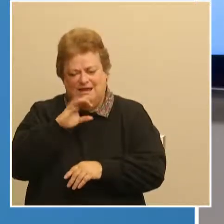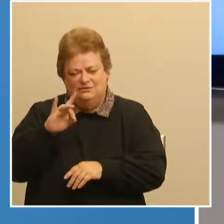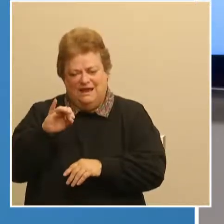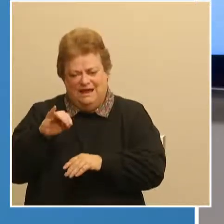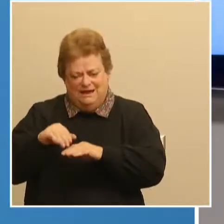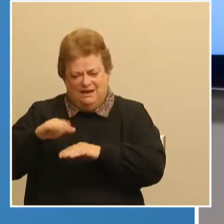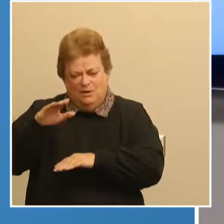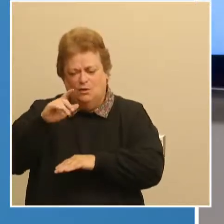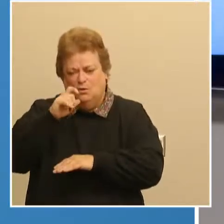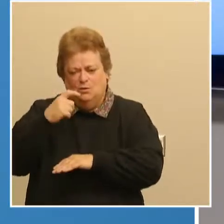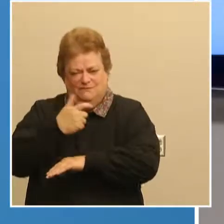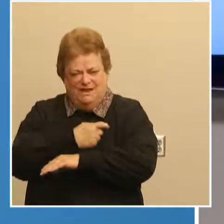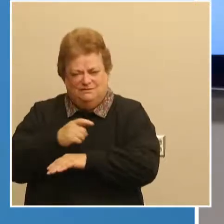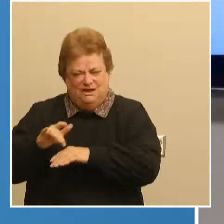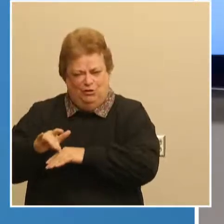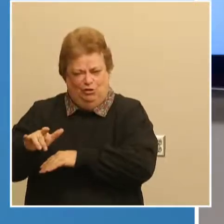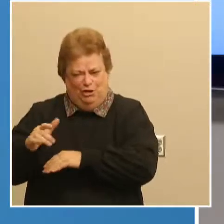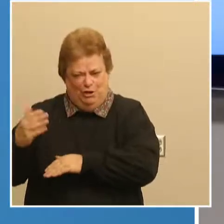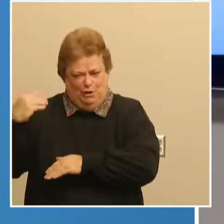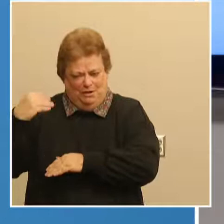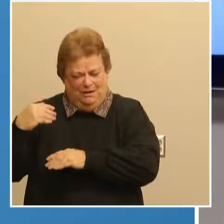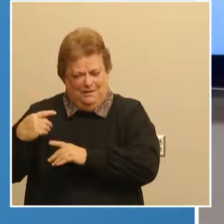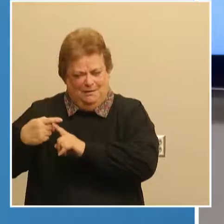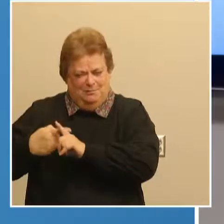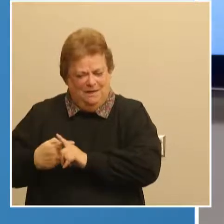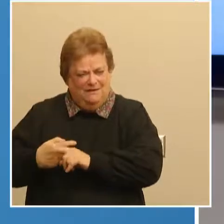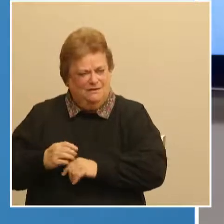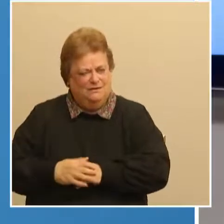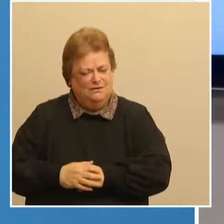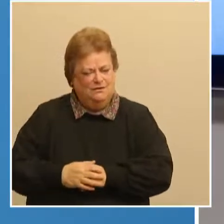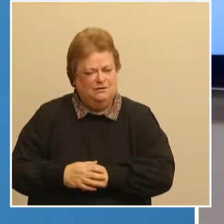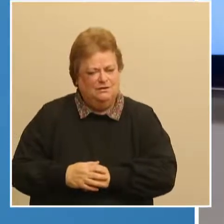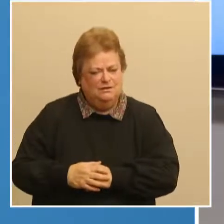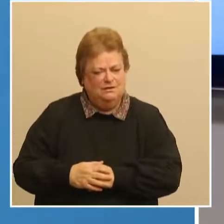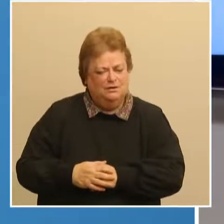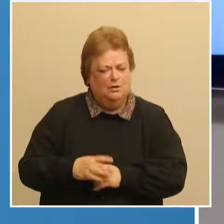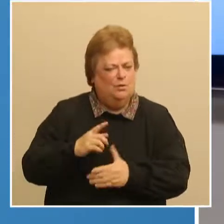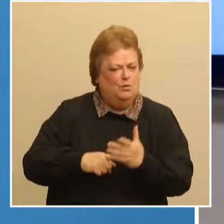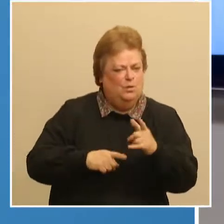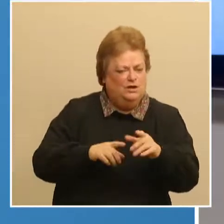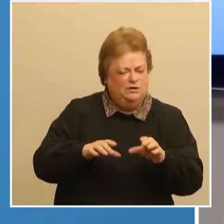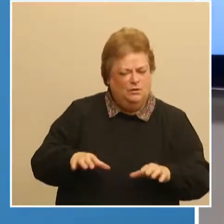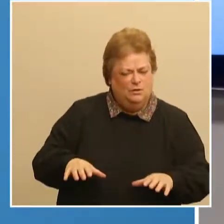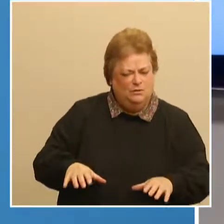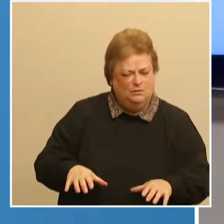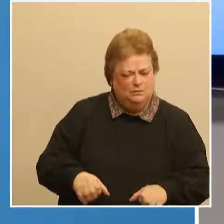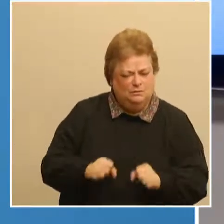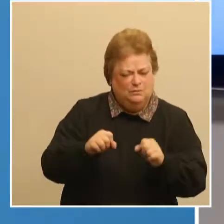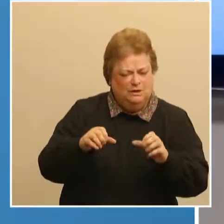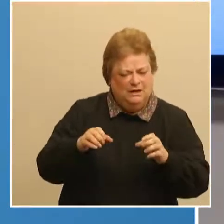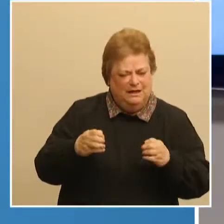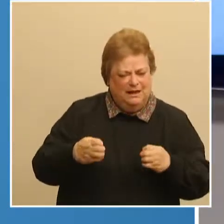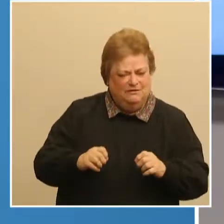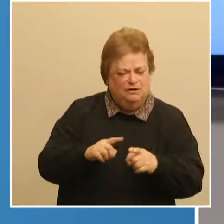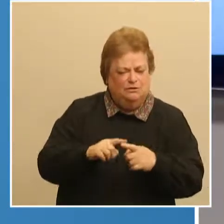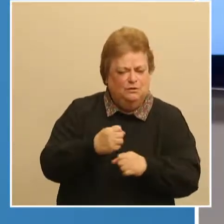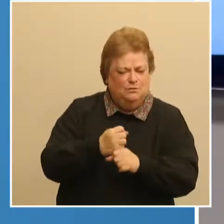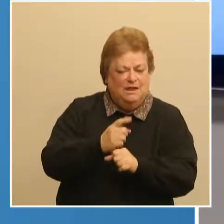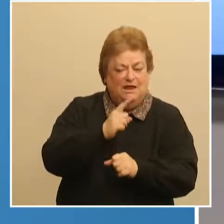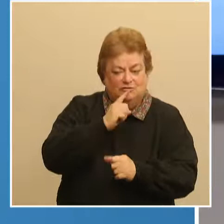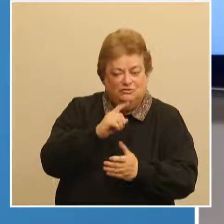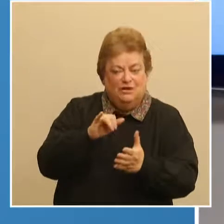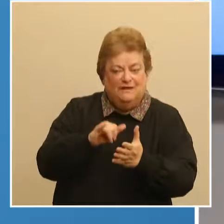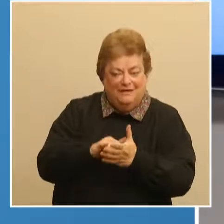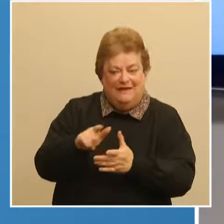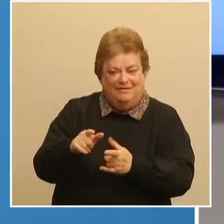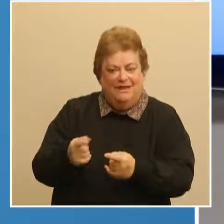vaccinated earlier this month. What efforts are you guys undertaking to ensure those folks kind of